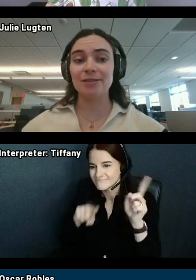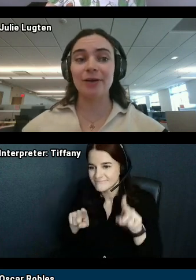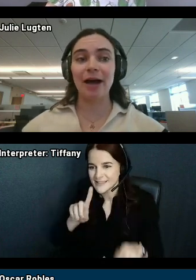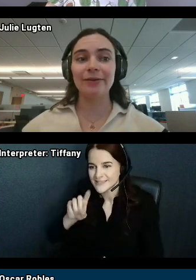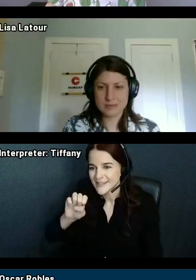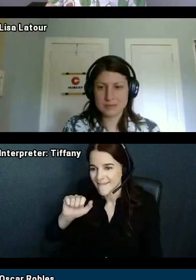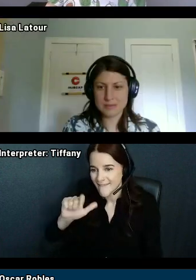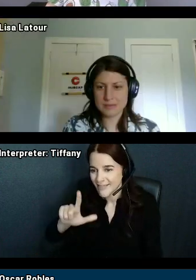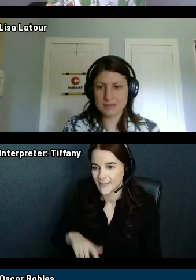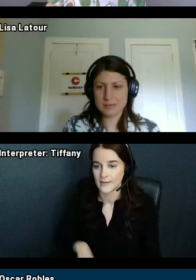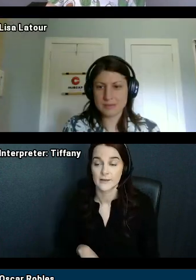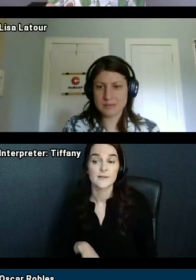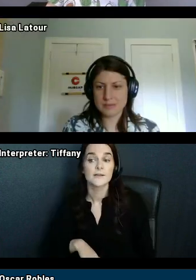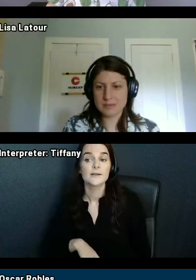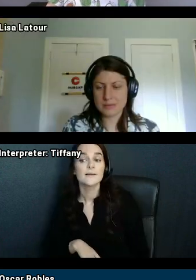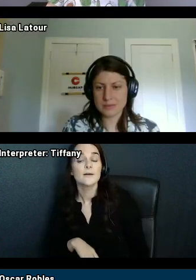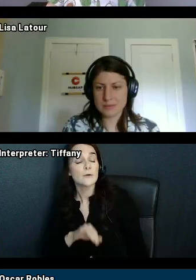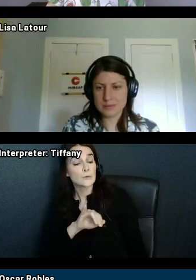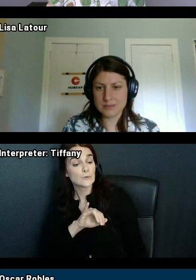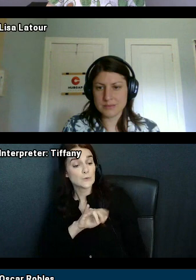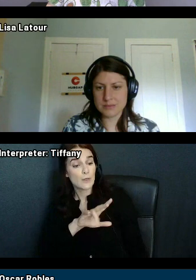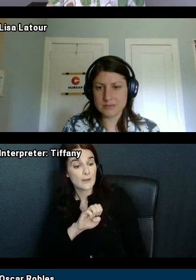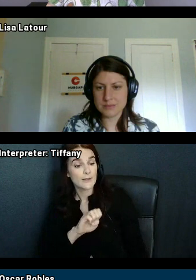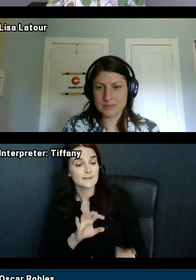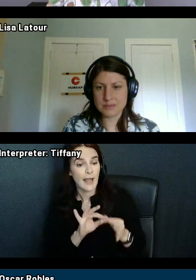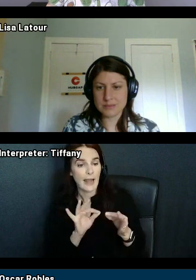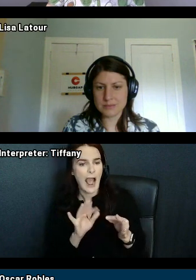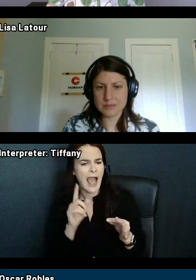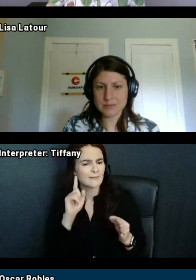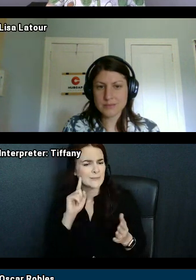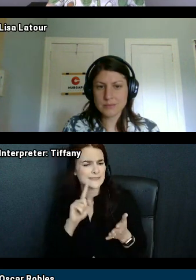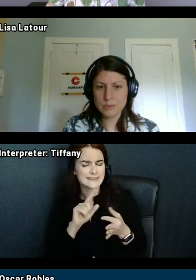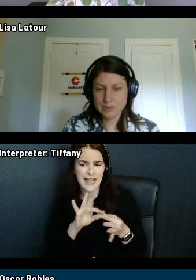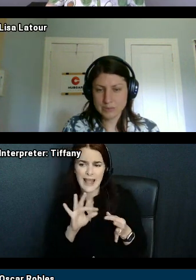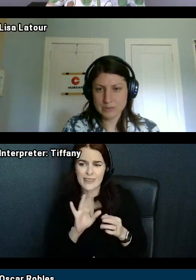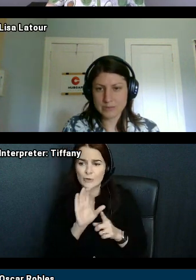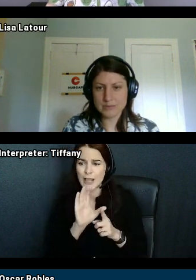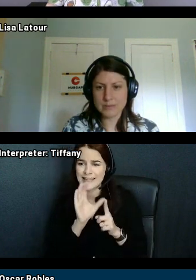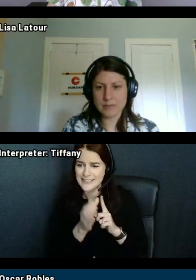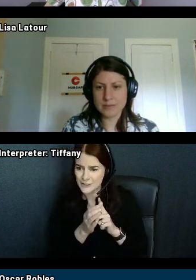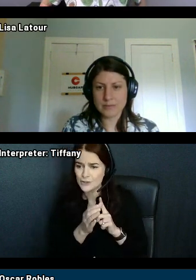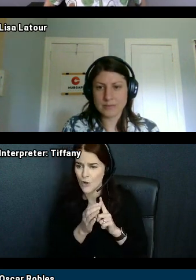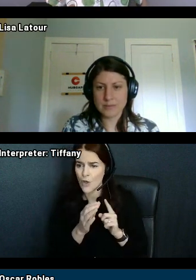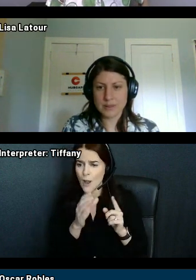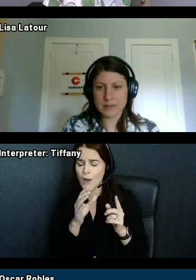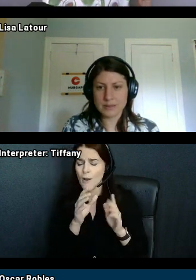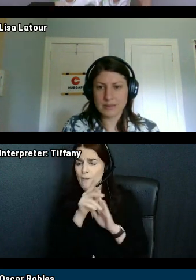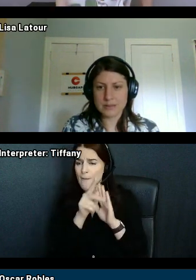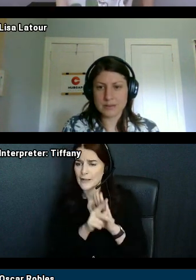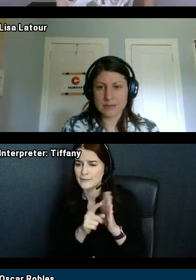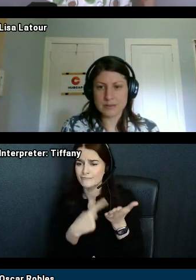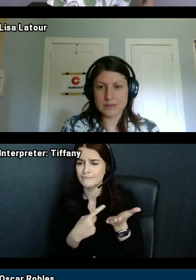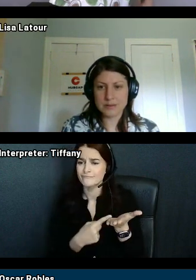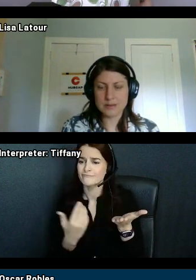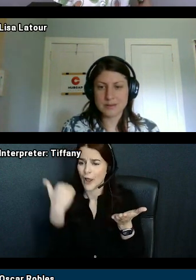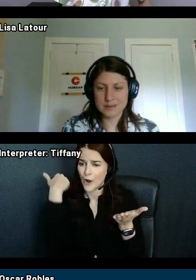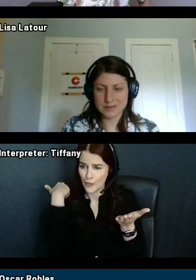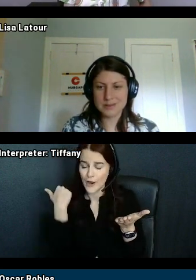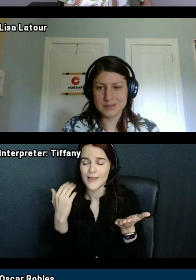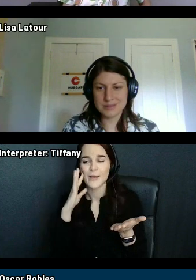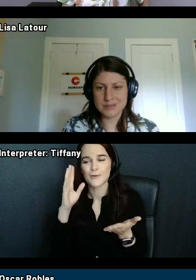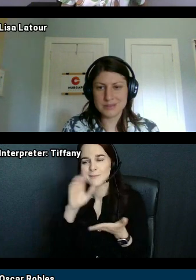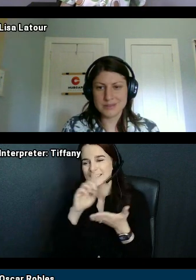Yeah, so I would say that those conditional properties that we talked about earlier are designed for almost that exact use